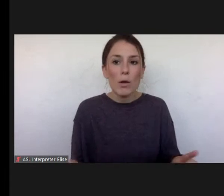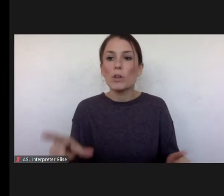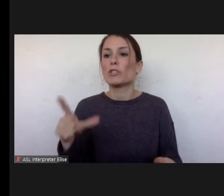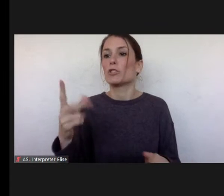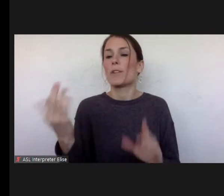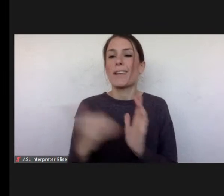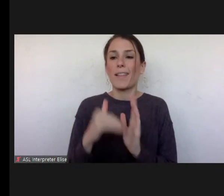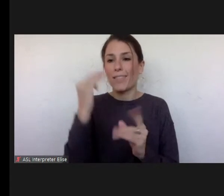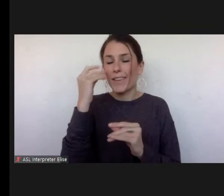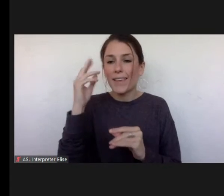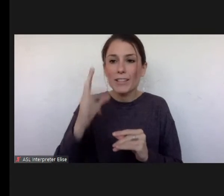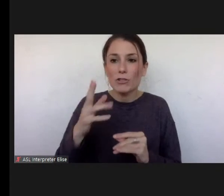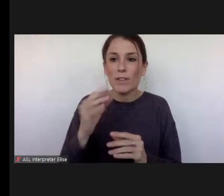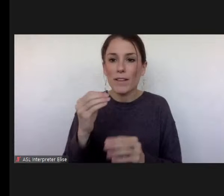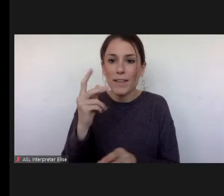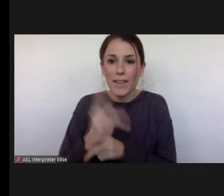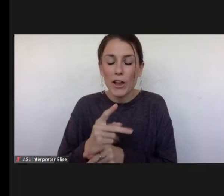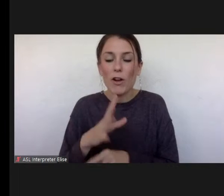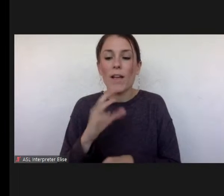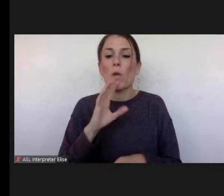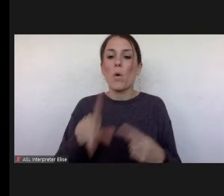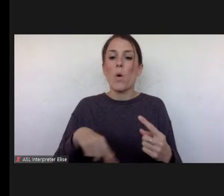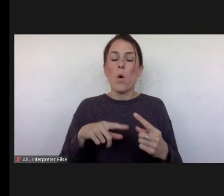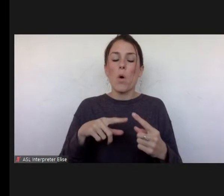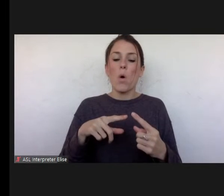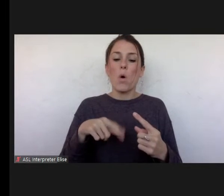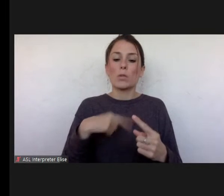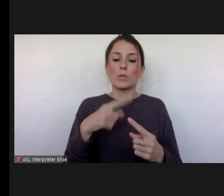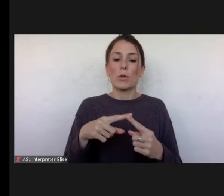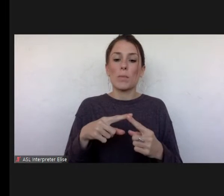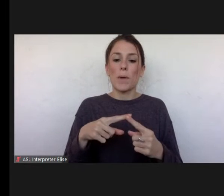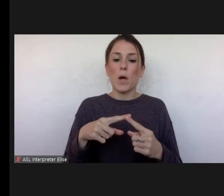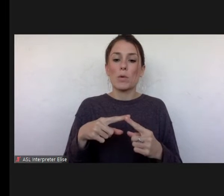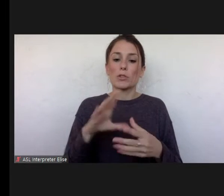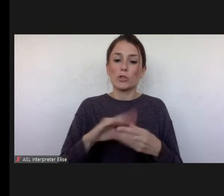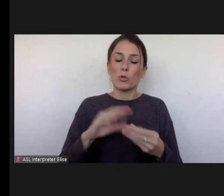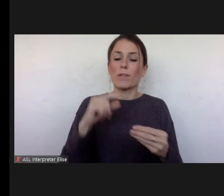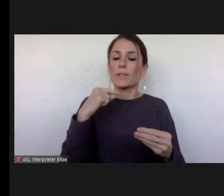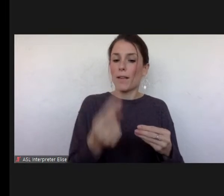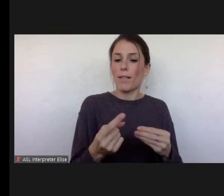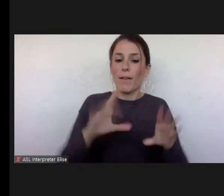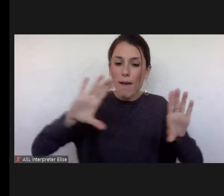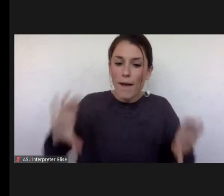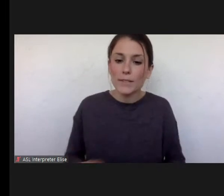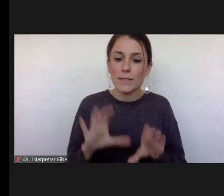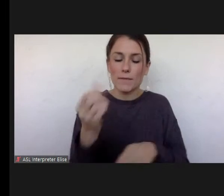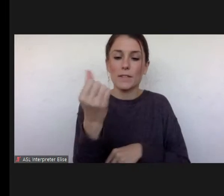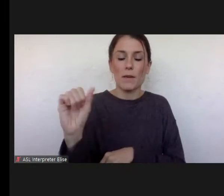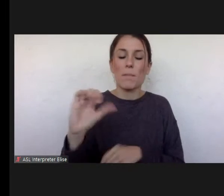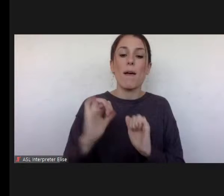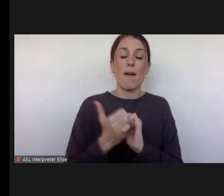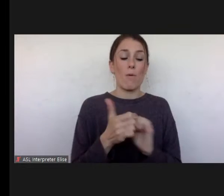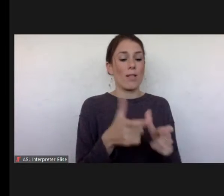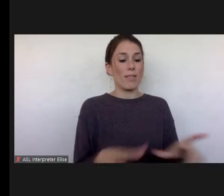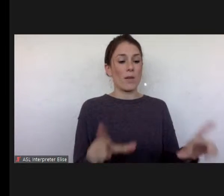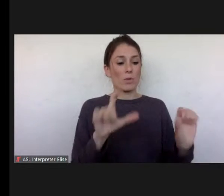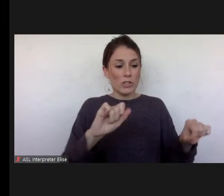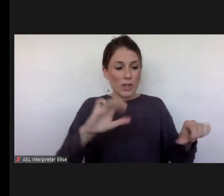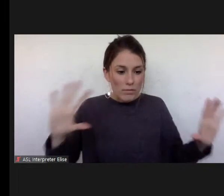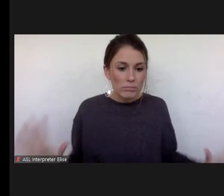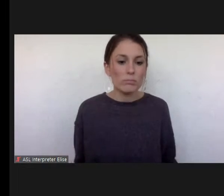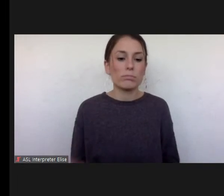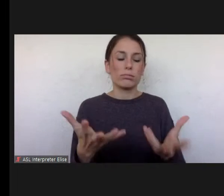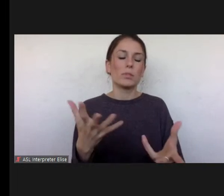and discuss their vision of storytelling activism, how language operates as a tool of